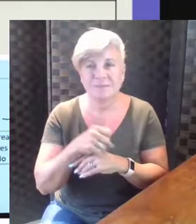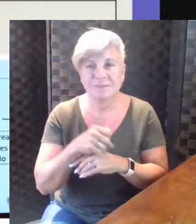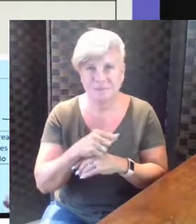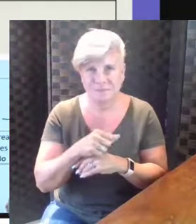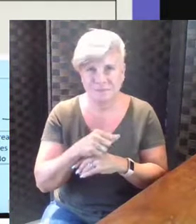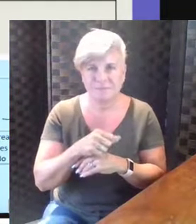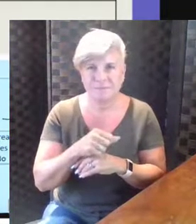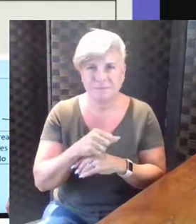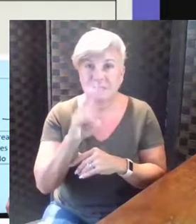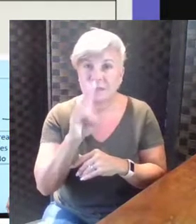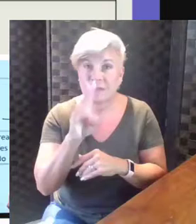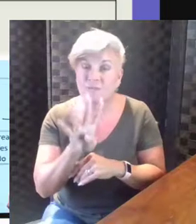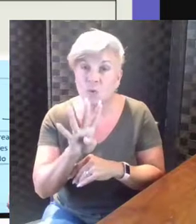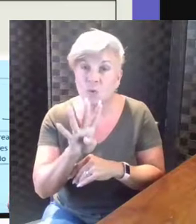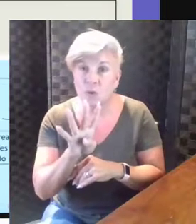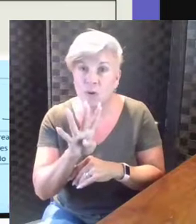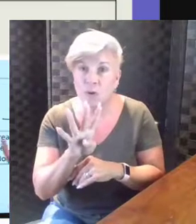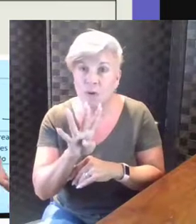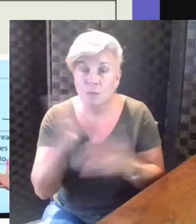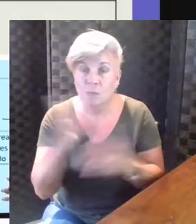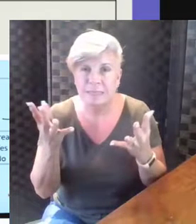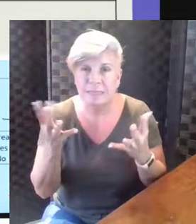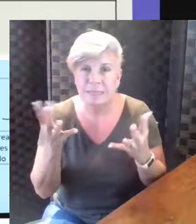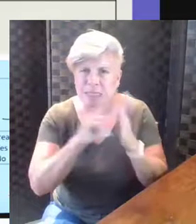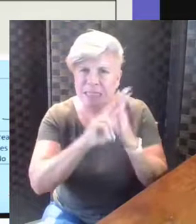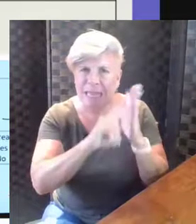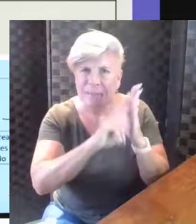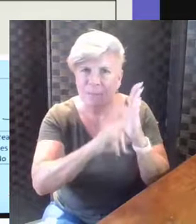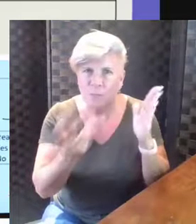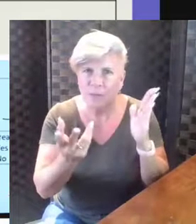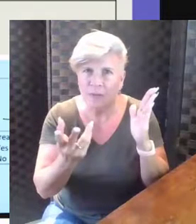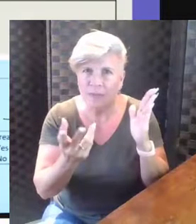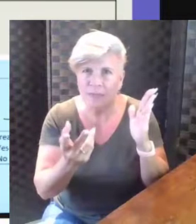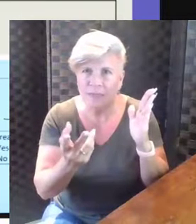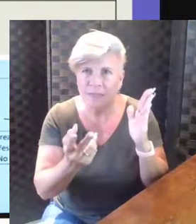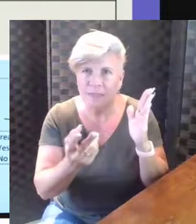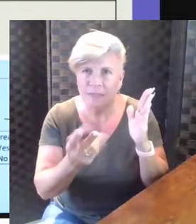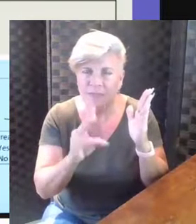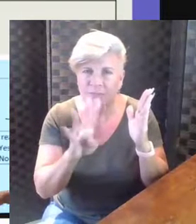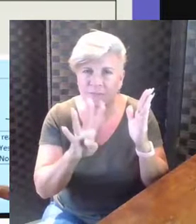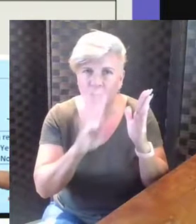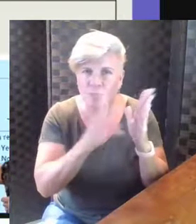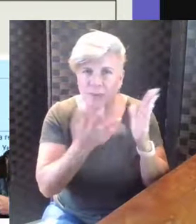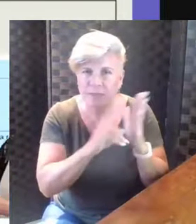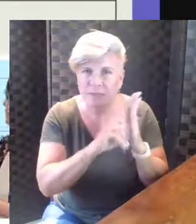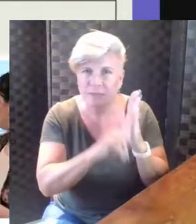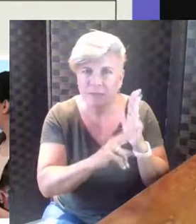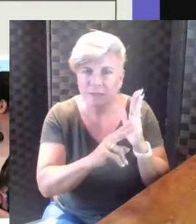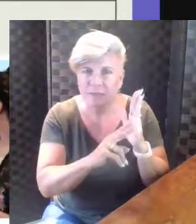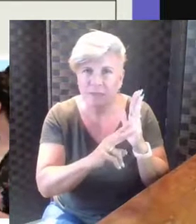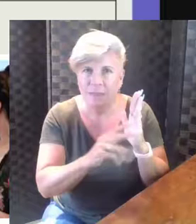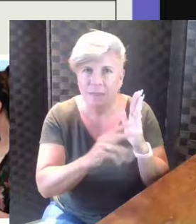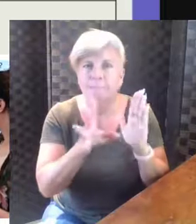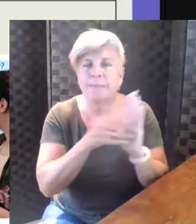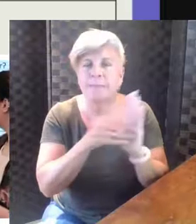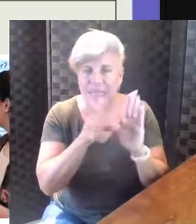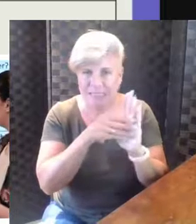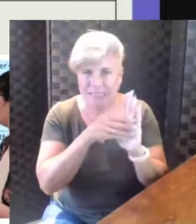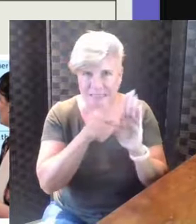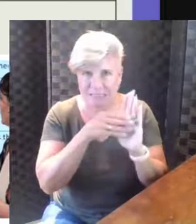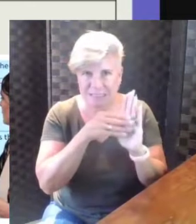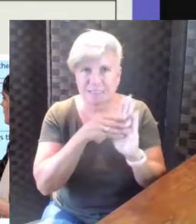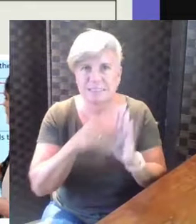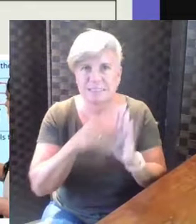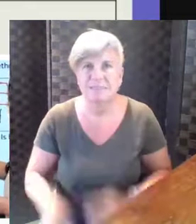Yes. So 74, what? What's our label that's going to go with our problem? Magnets,